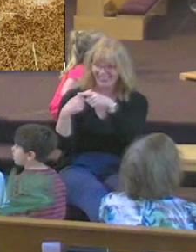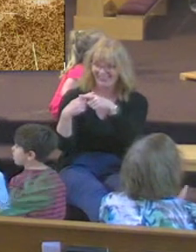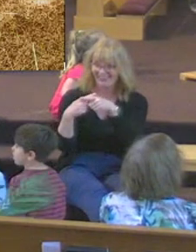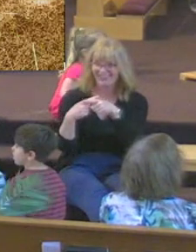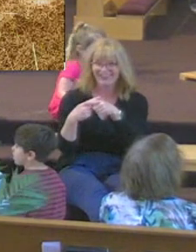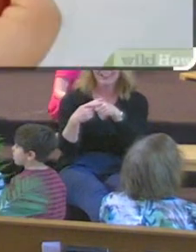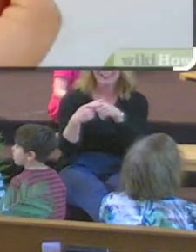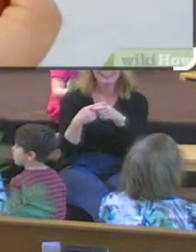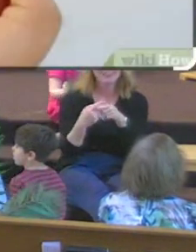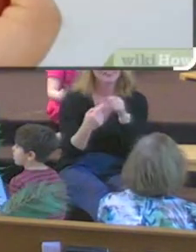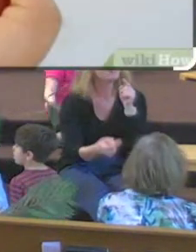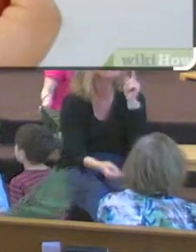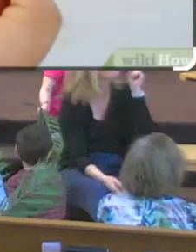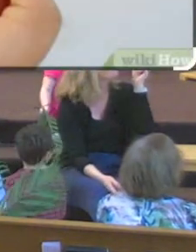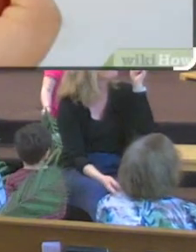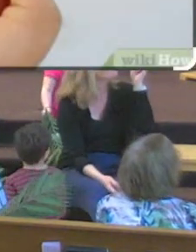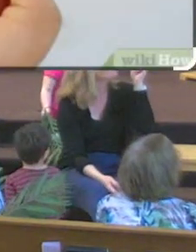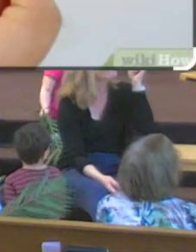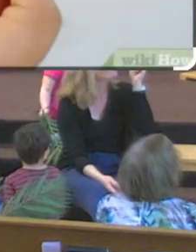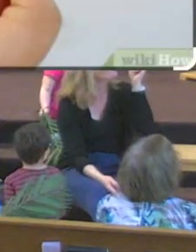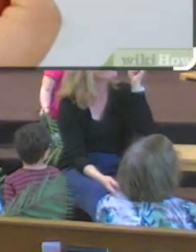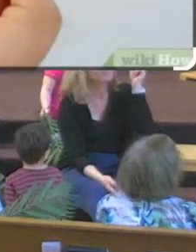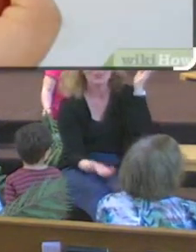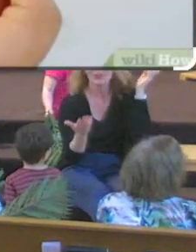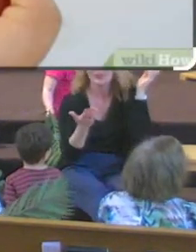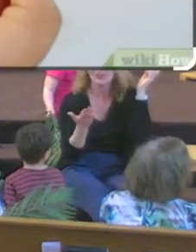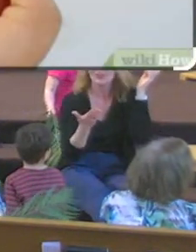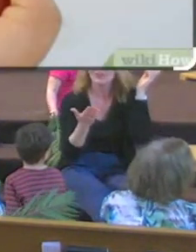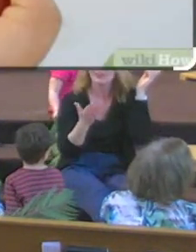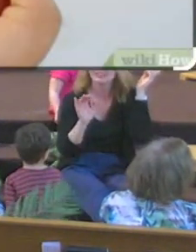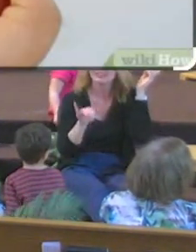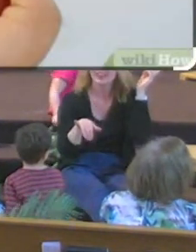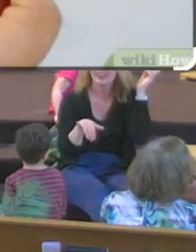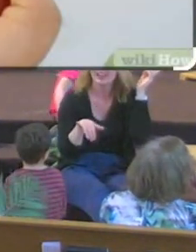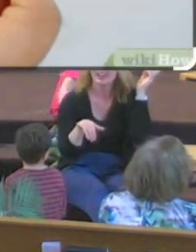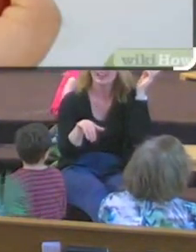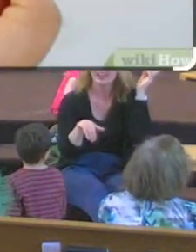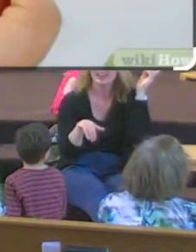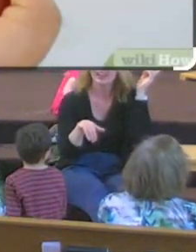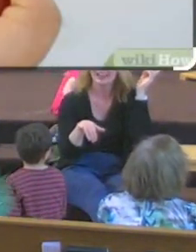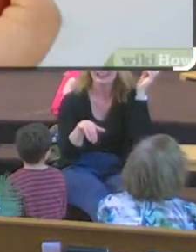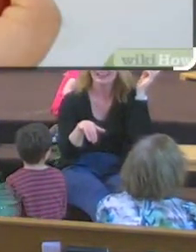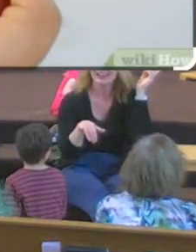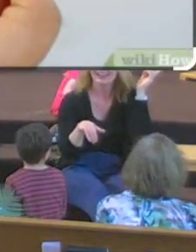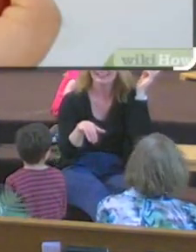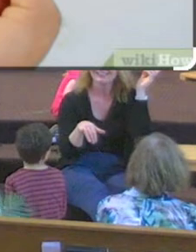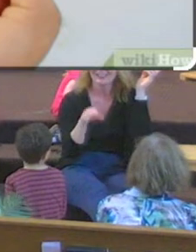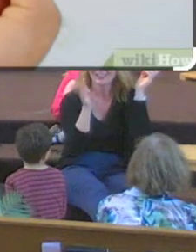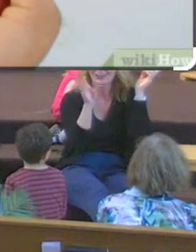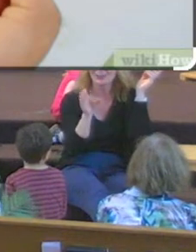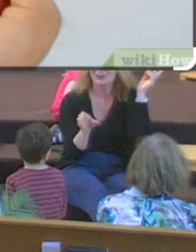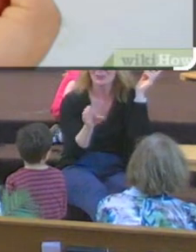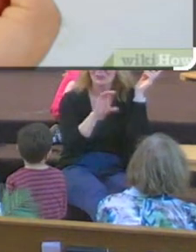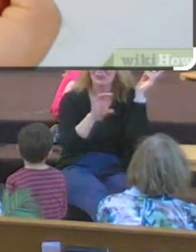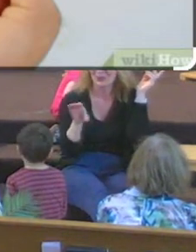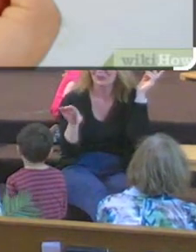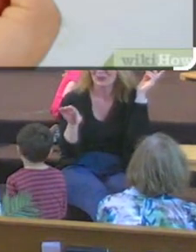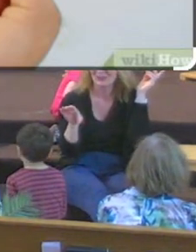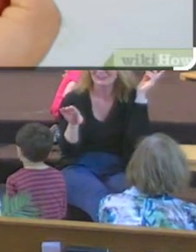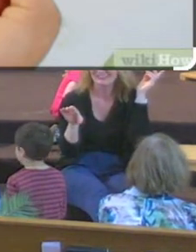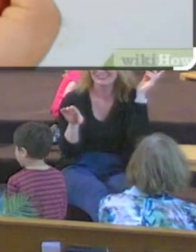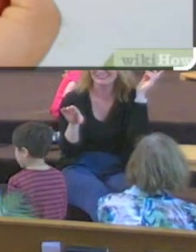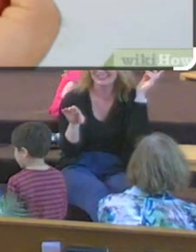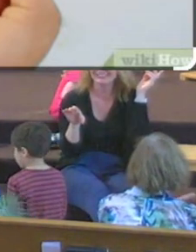And then next is a picture of, what is that? A cross. Oh, you did?